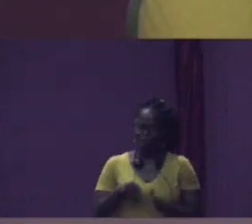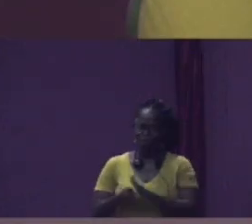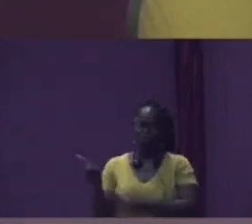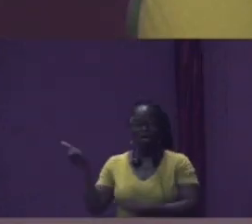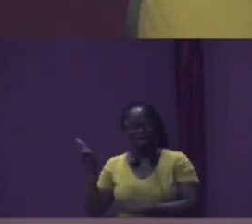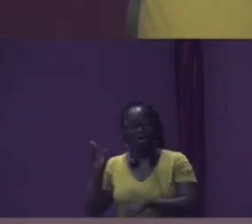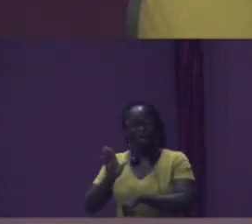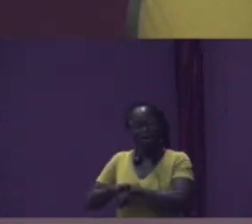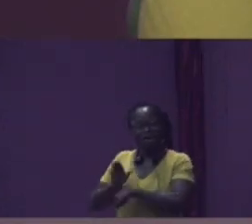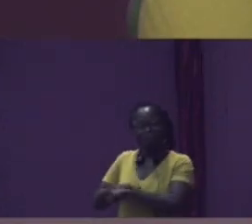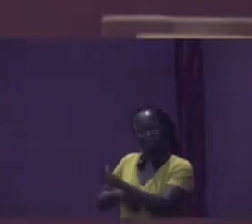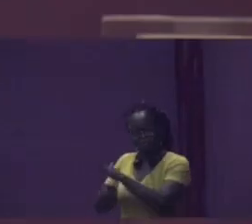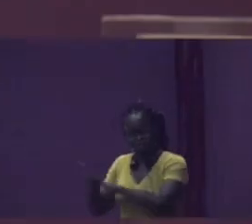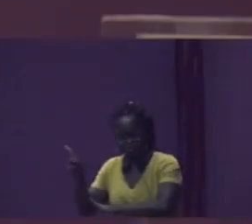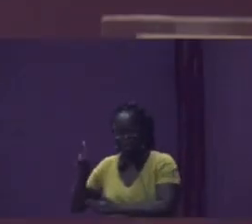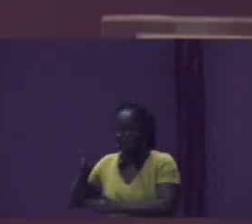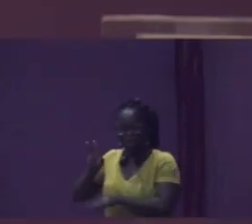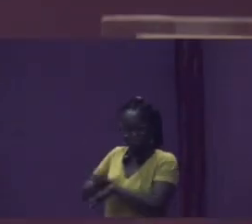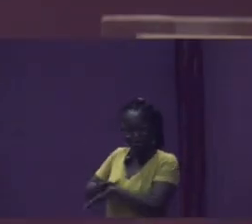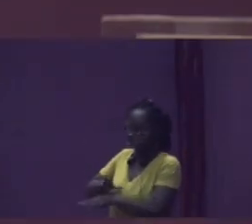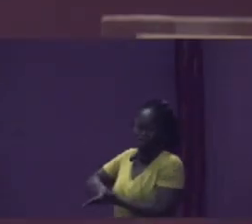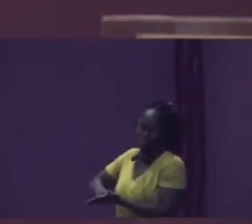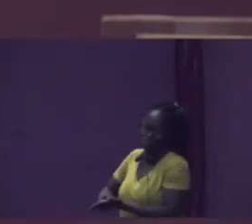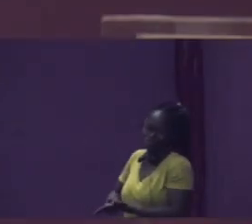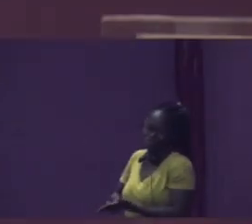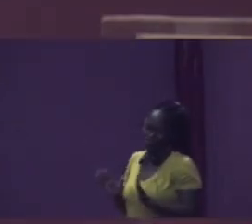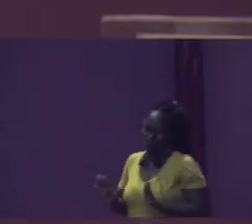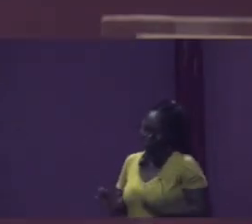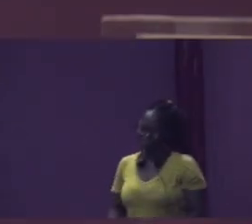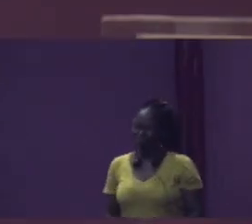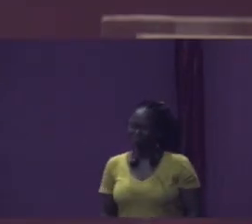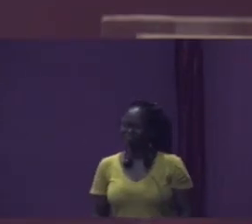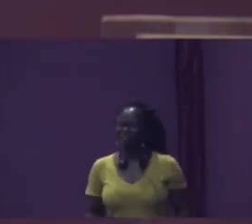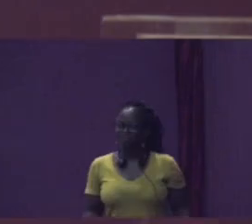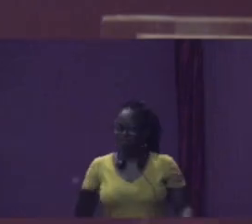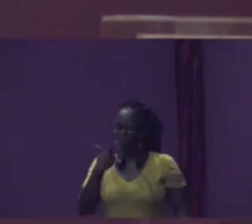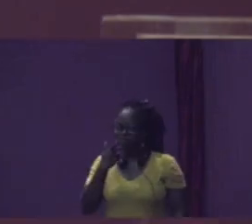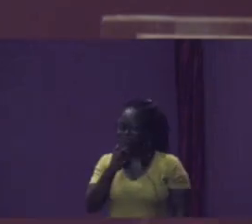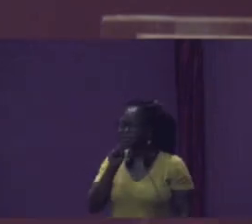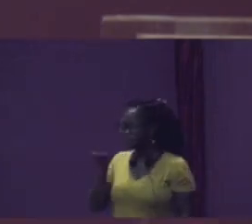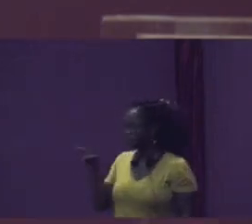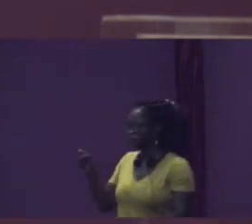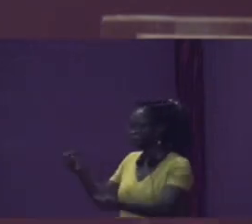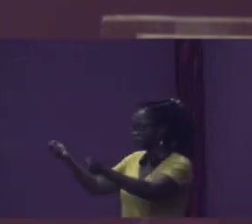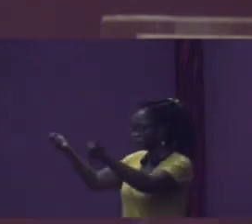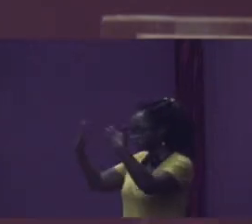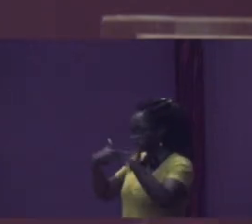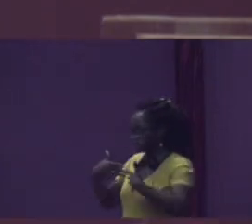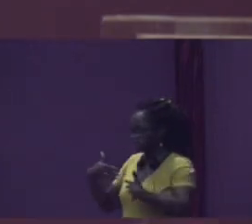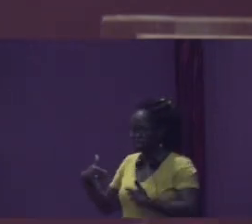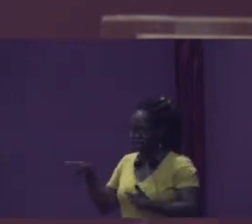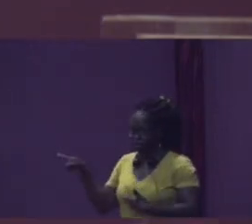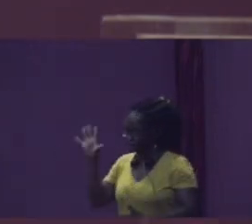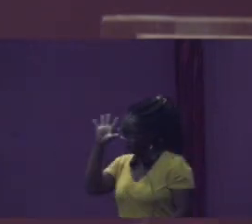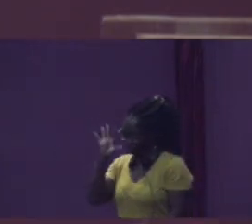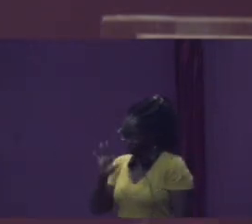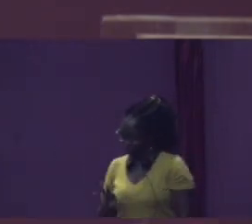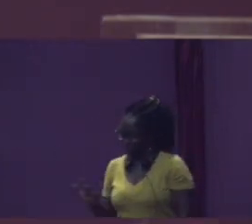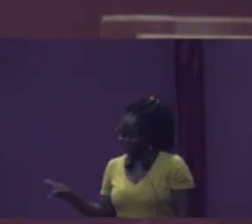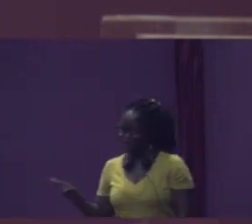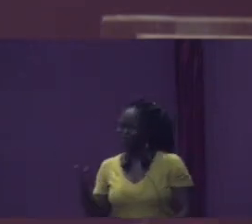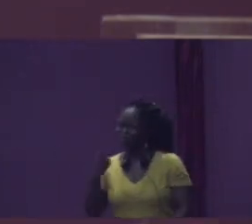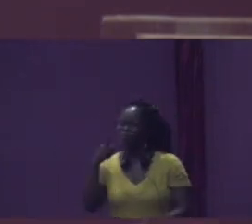maybe you can answer the question. We have more minutes. Não, só se você puder falar um pouco de como é a relação entre os saberes